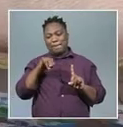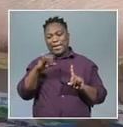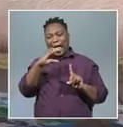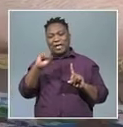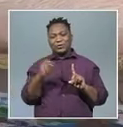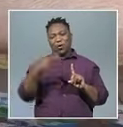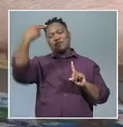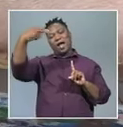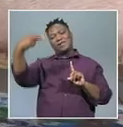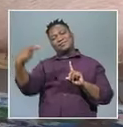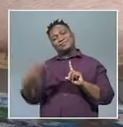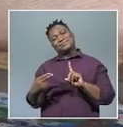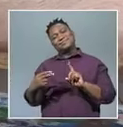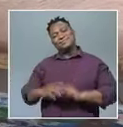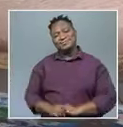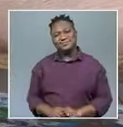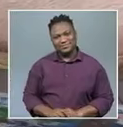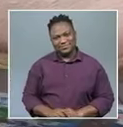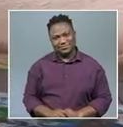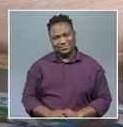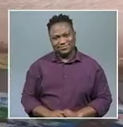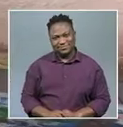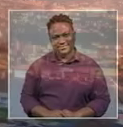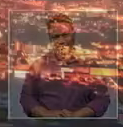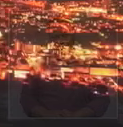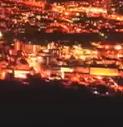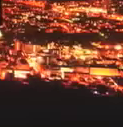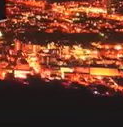Casso, the painting pig.